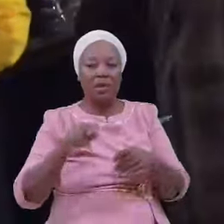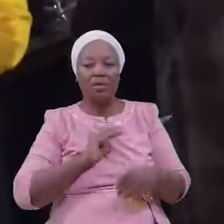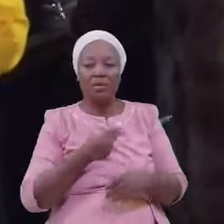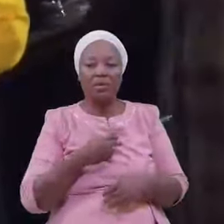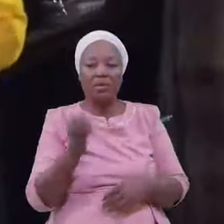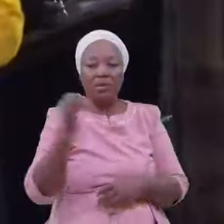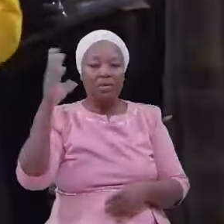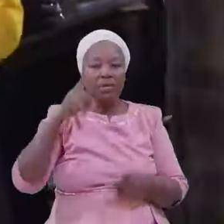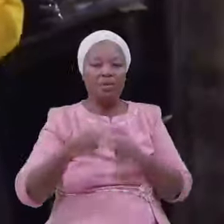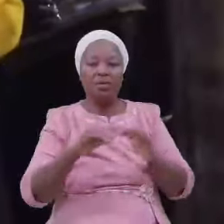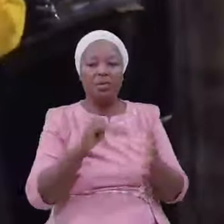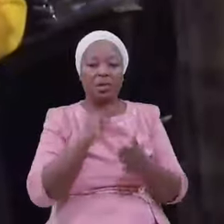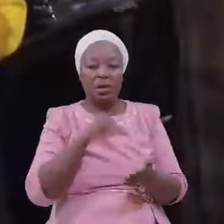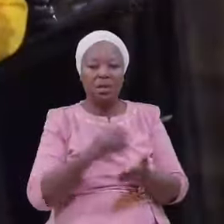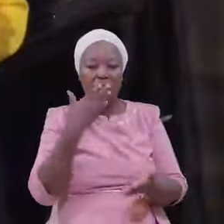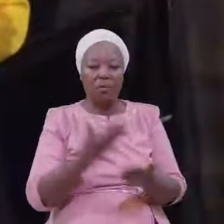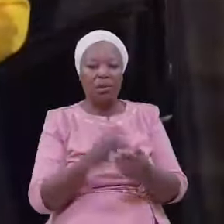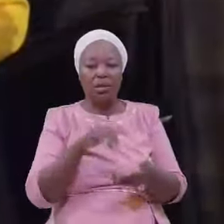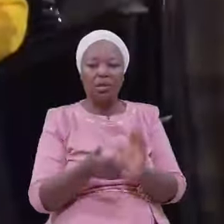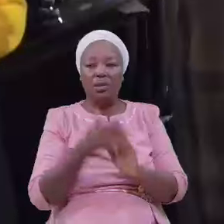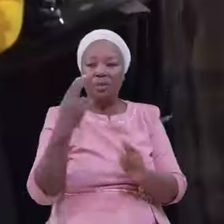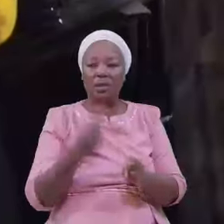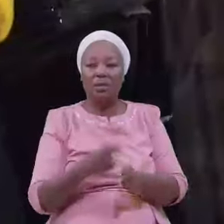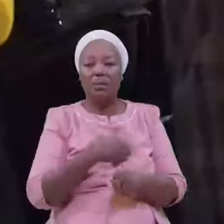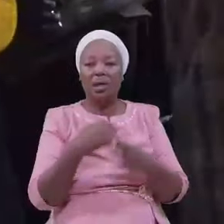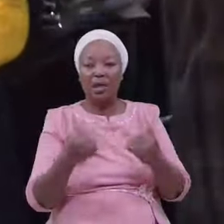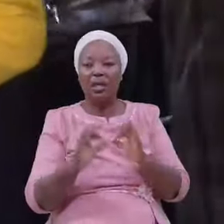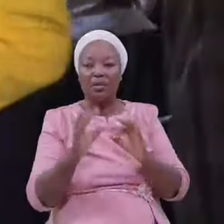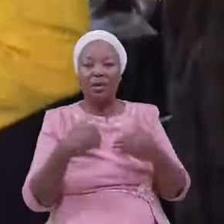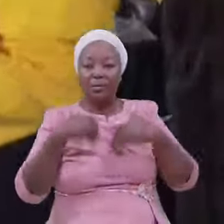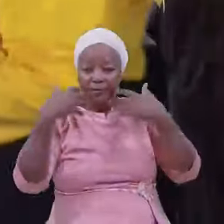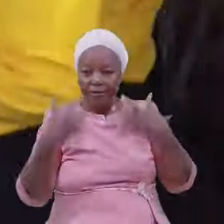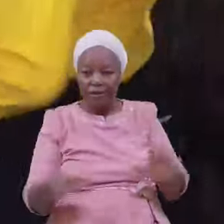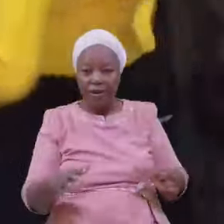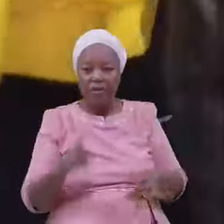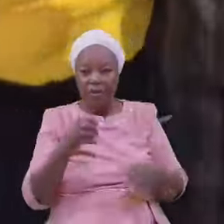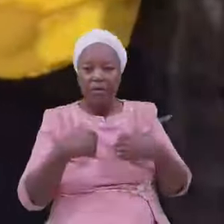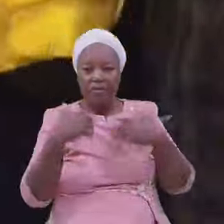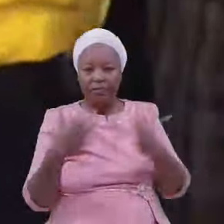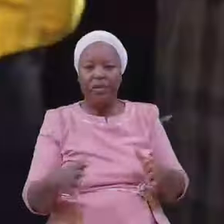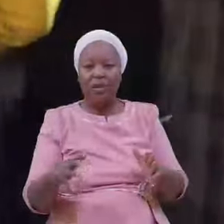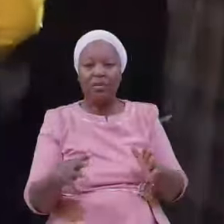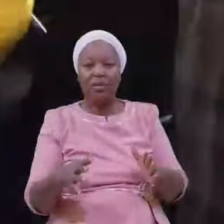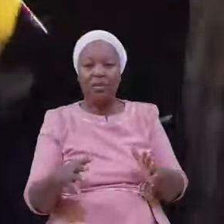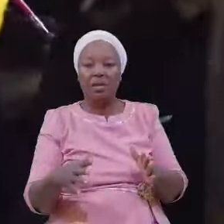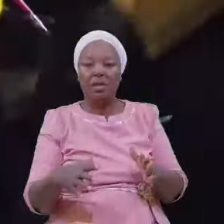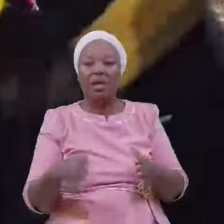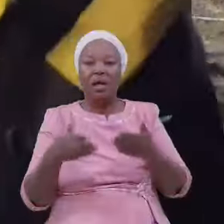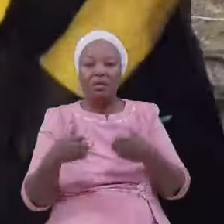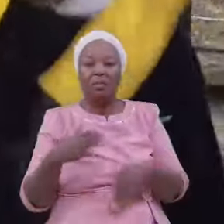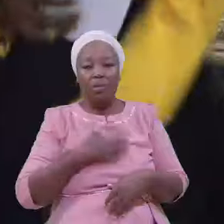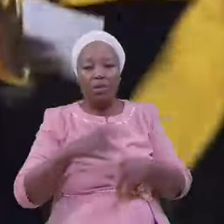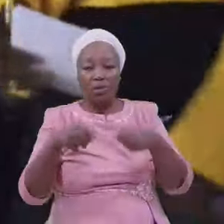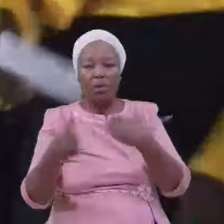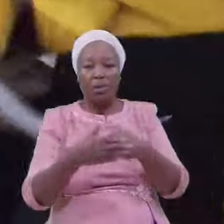name. And now if you are finished, if they are finished with you, you can go back to your seat. Those